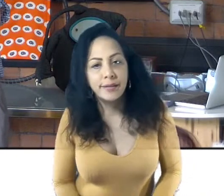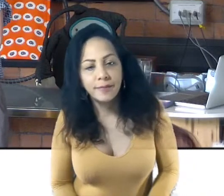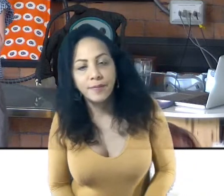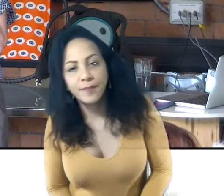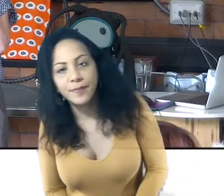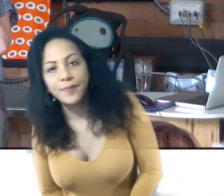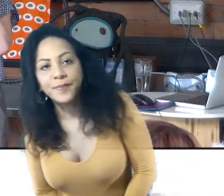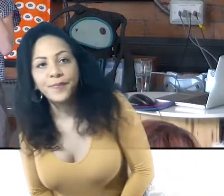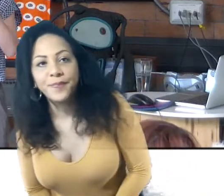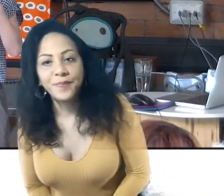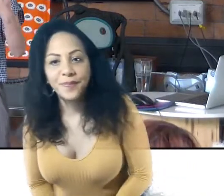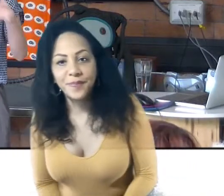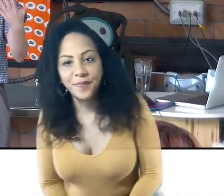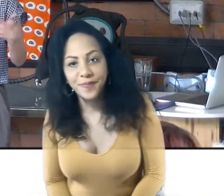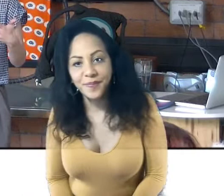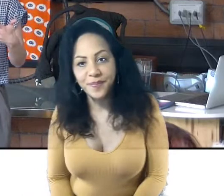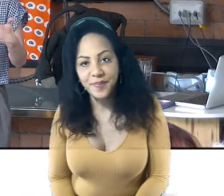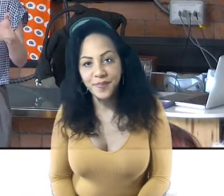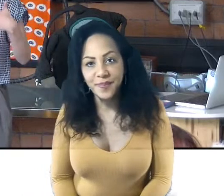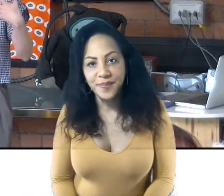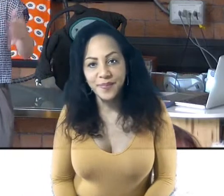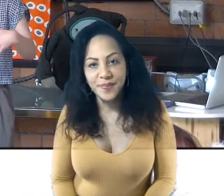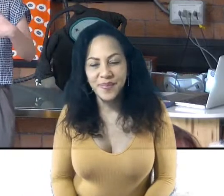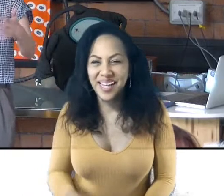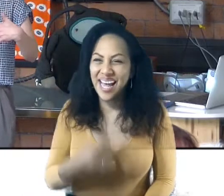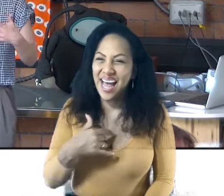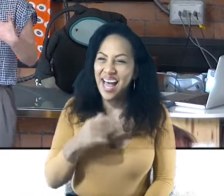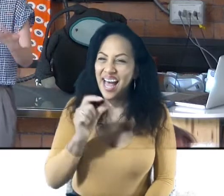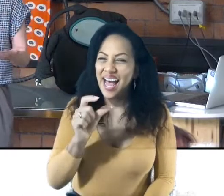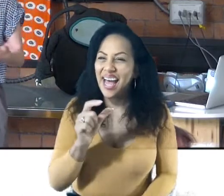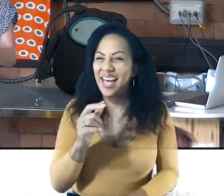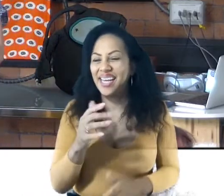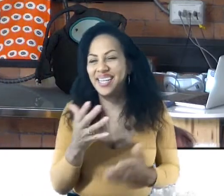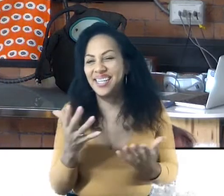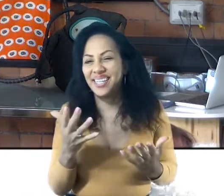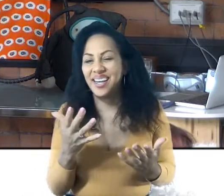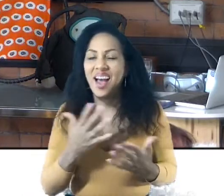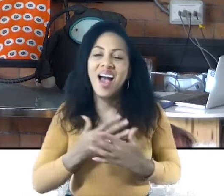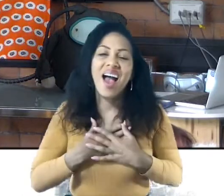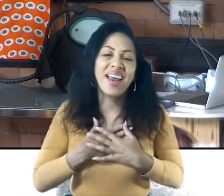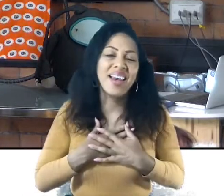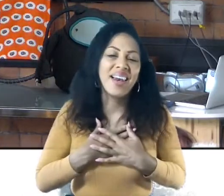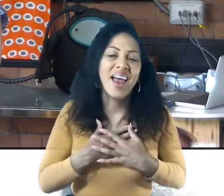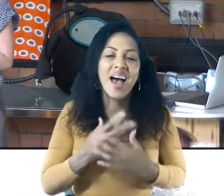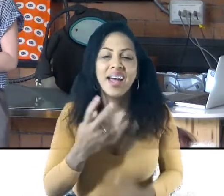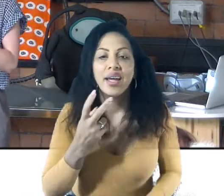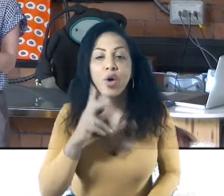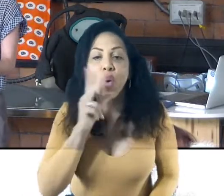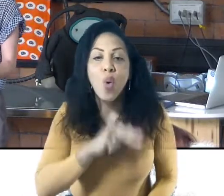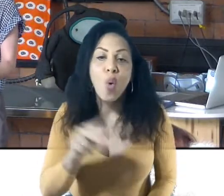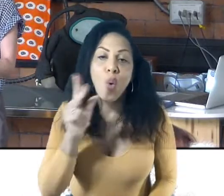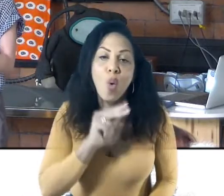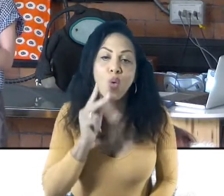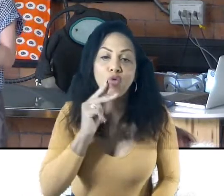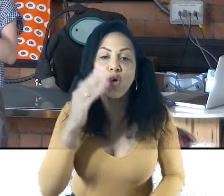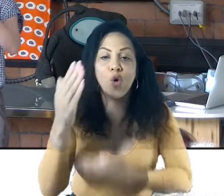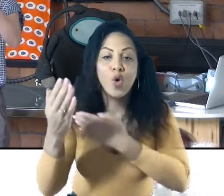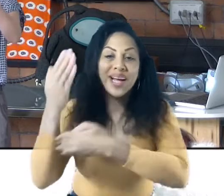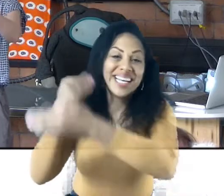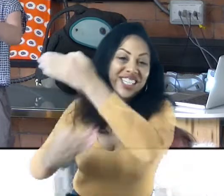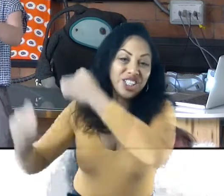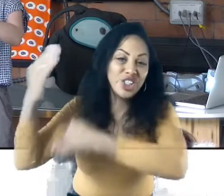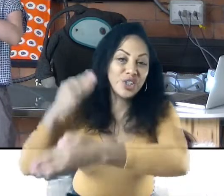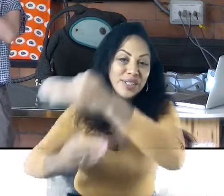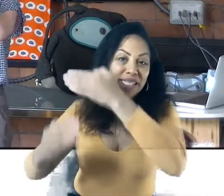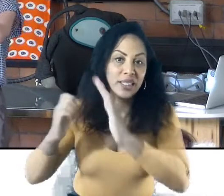reticent to ask people for oral histories. I mean, I love oral histories projects. They're fantastic. And I do have relationships